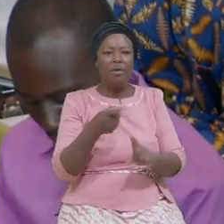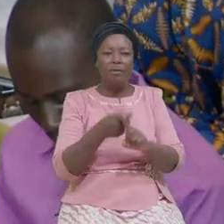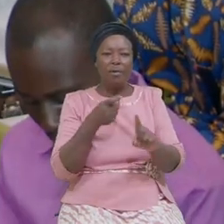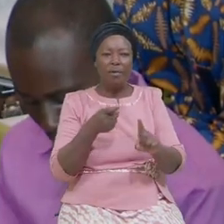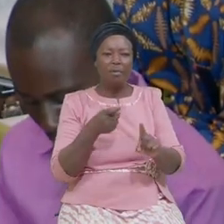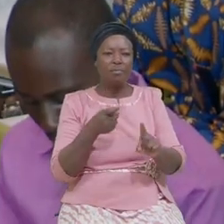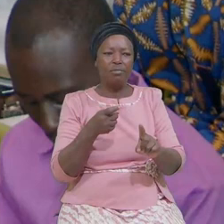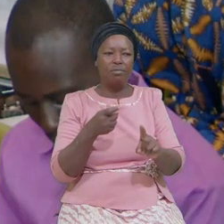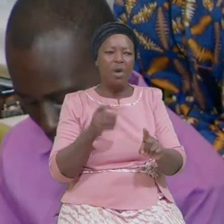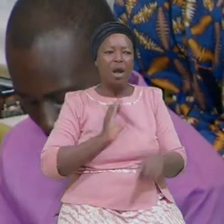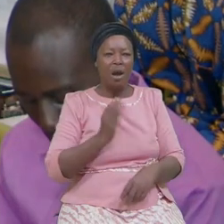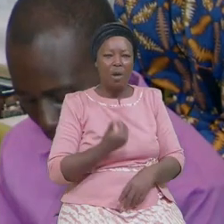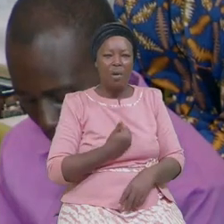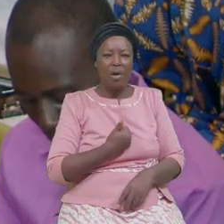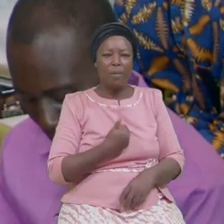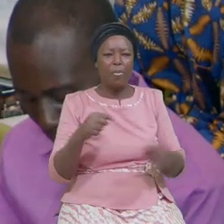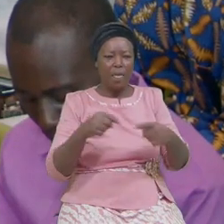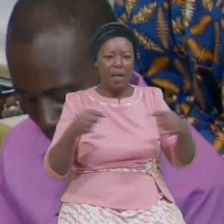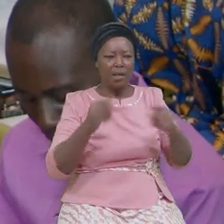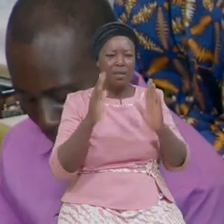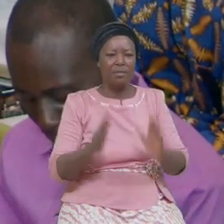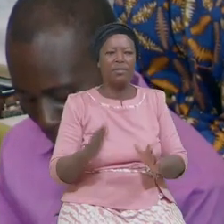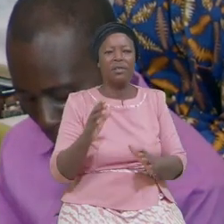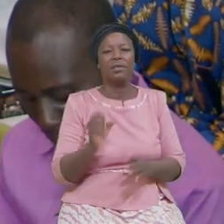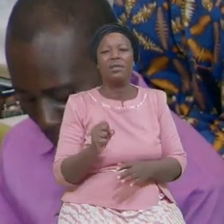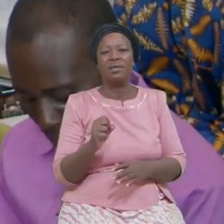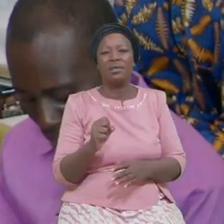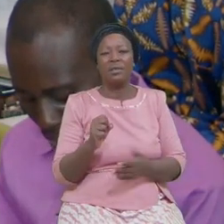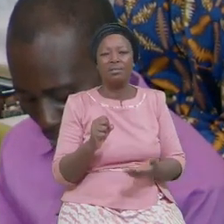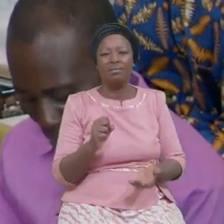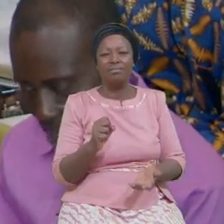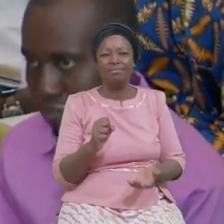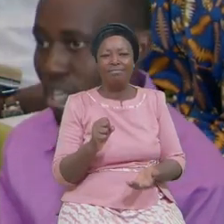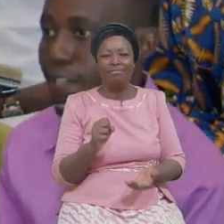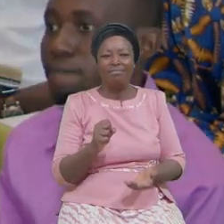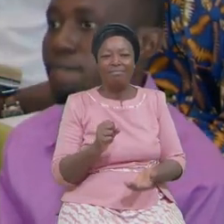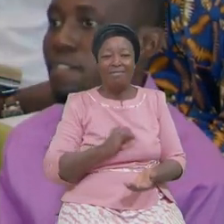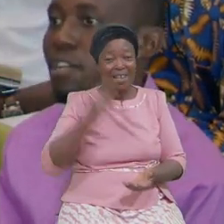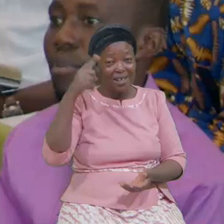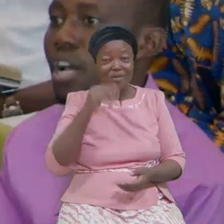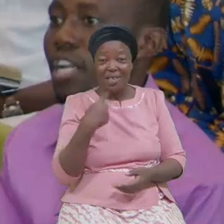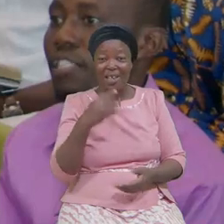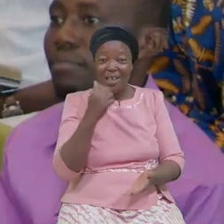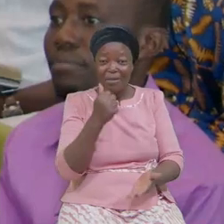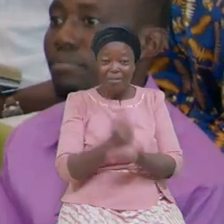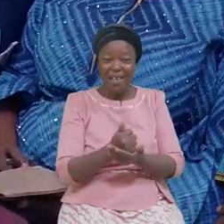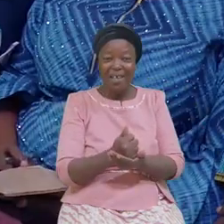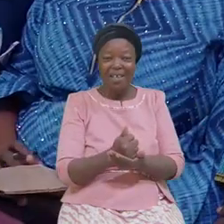from our enemies. I didn't hear your amen.